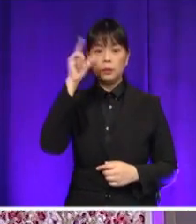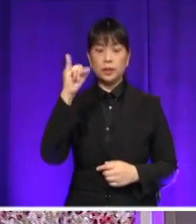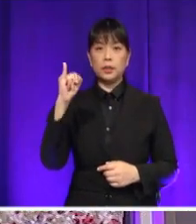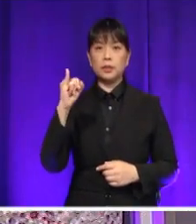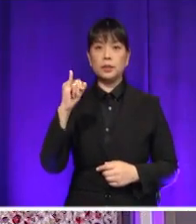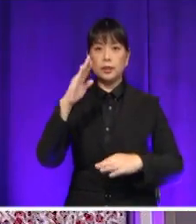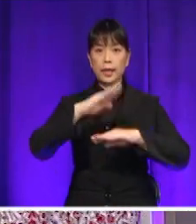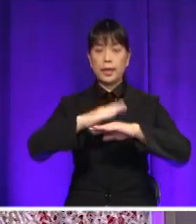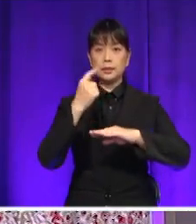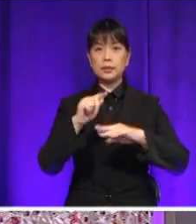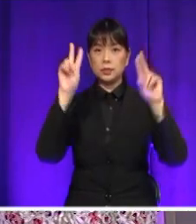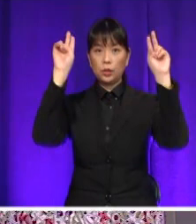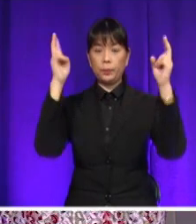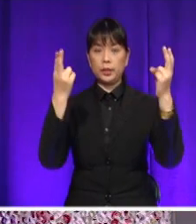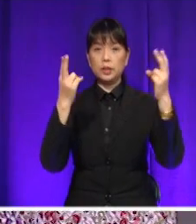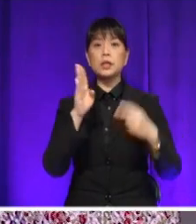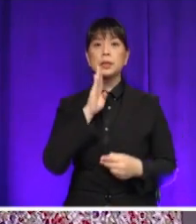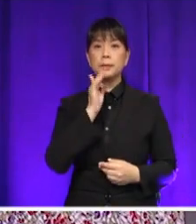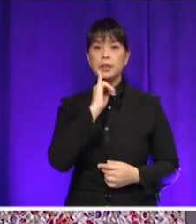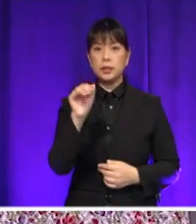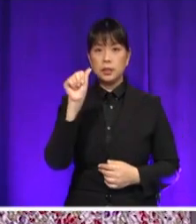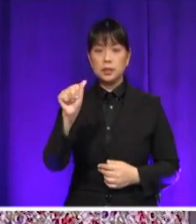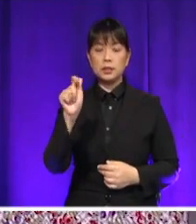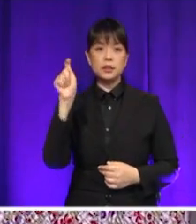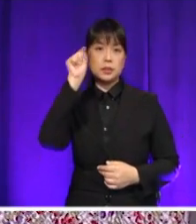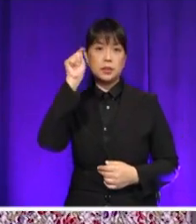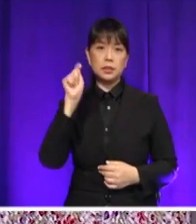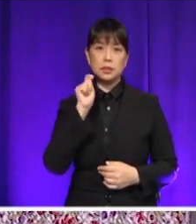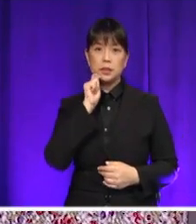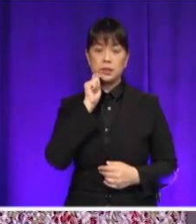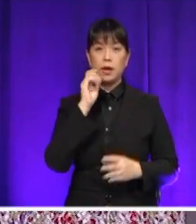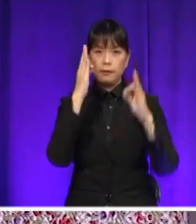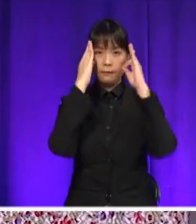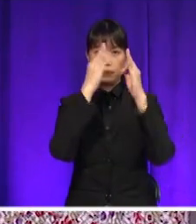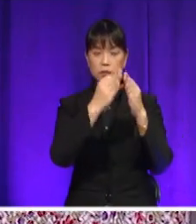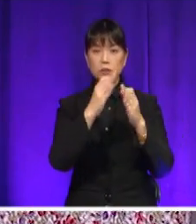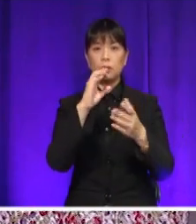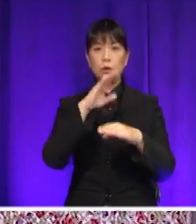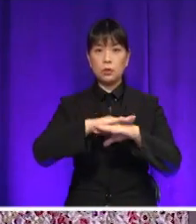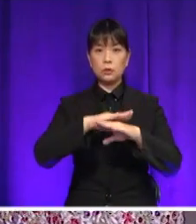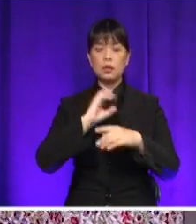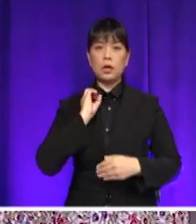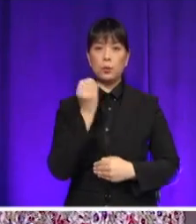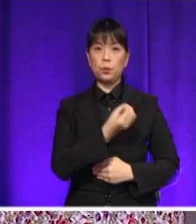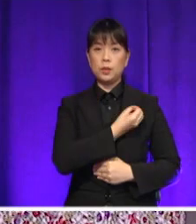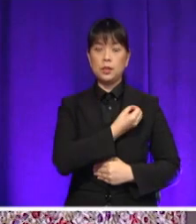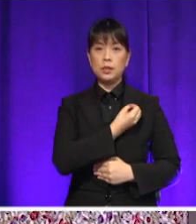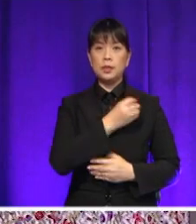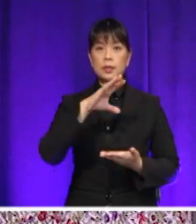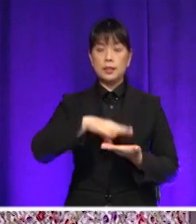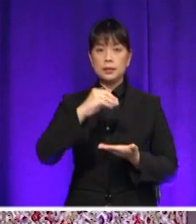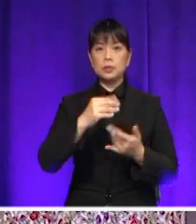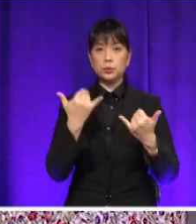teen, okay? And the focus of our lesson today is listening and speaking. All right. And we will